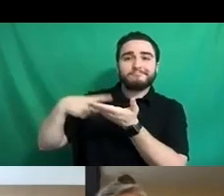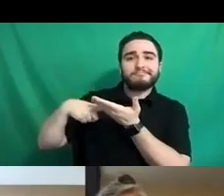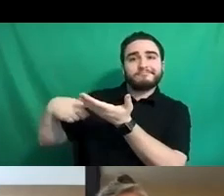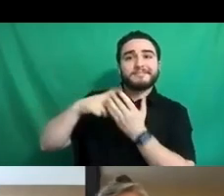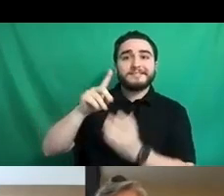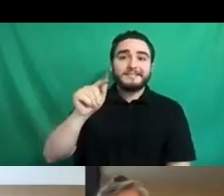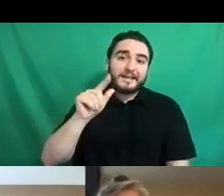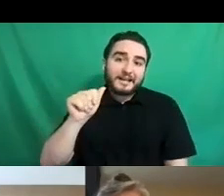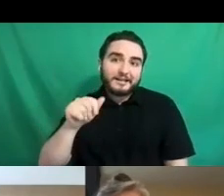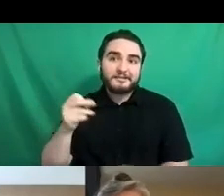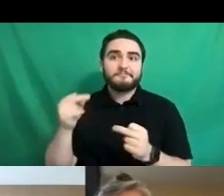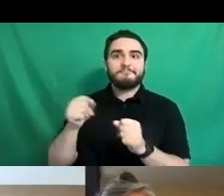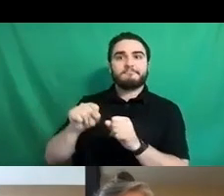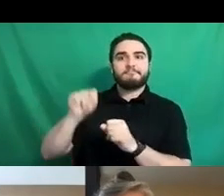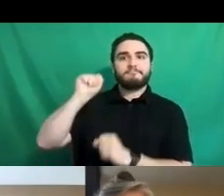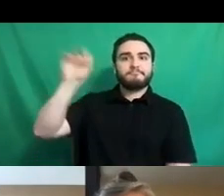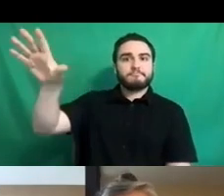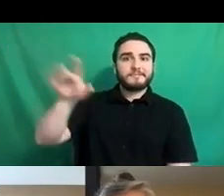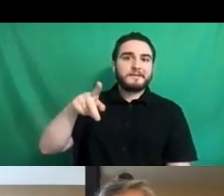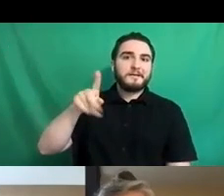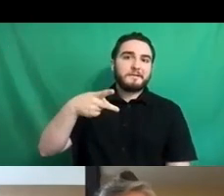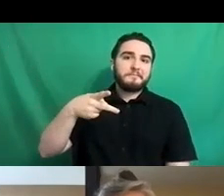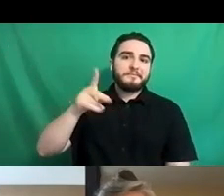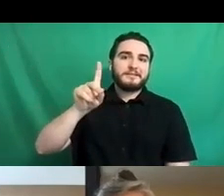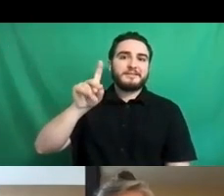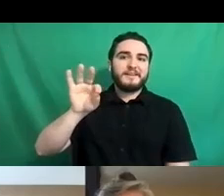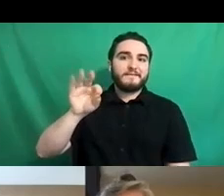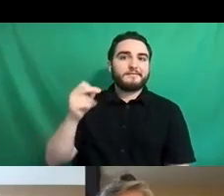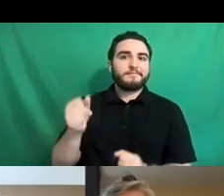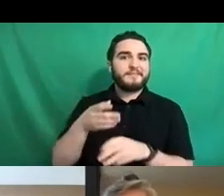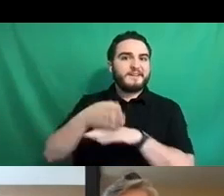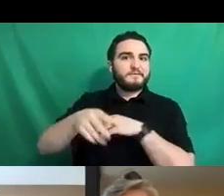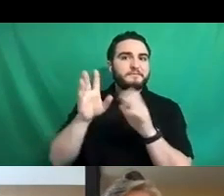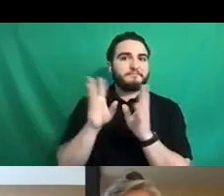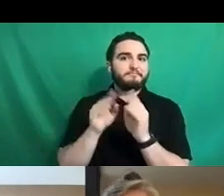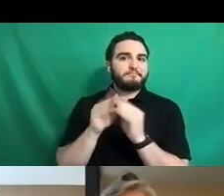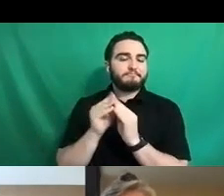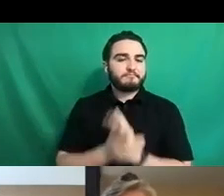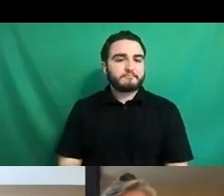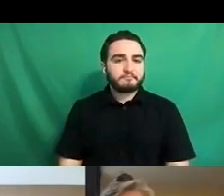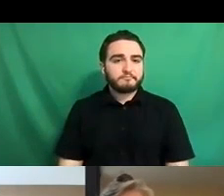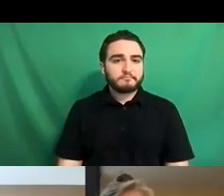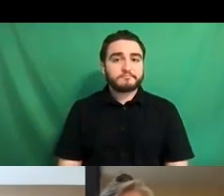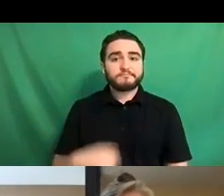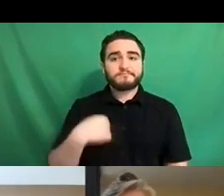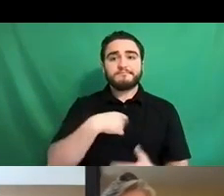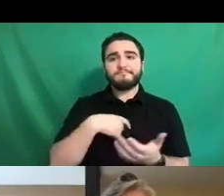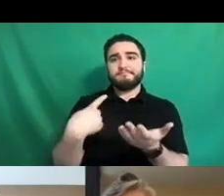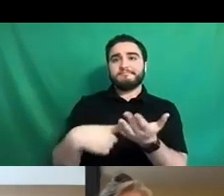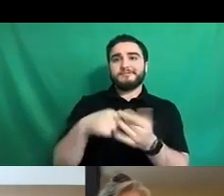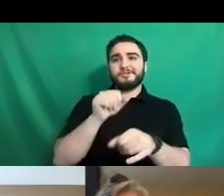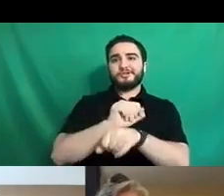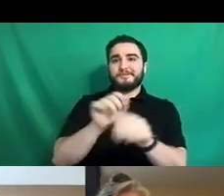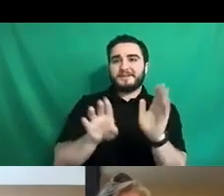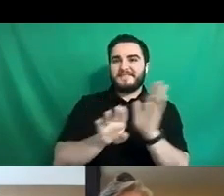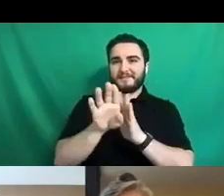away that can be emailed to them as a PDF right after the meeting. When we're working on job development, as we know, right,